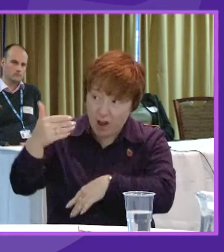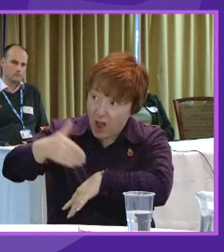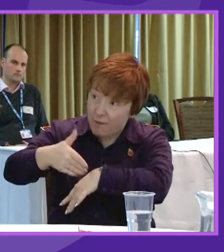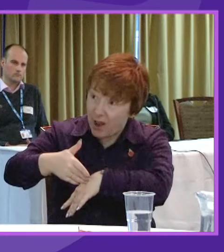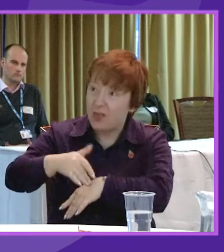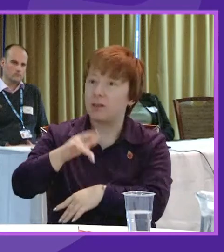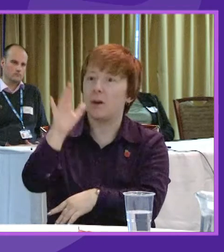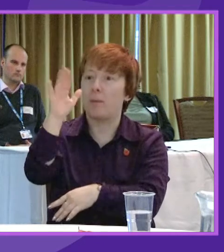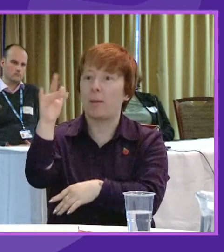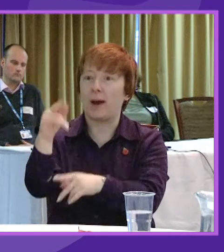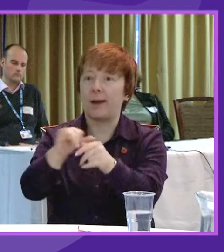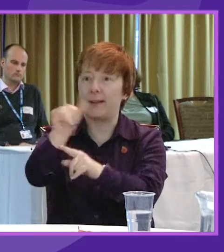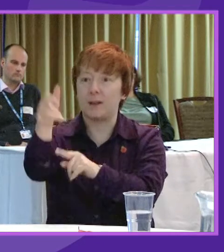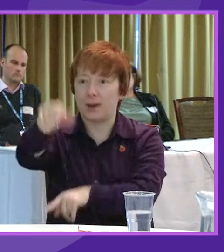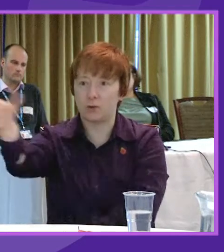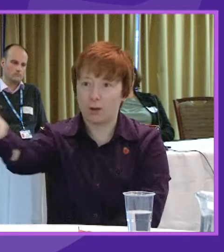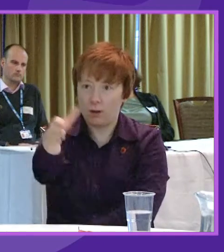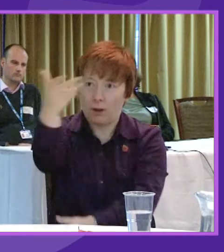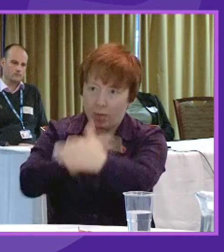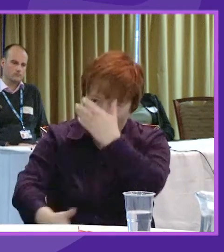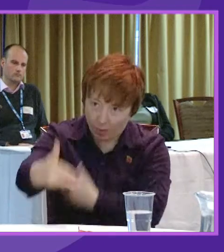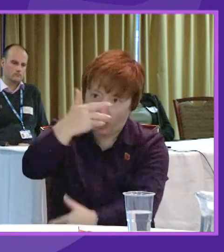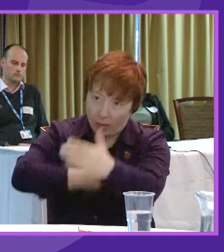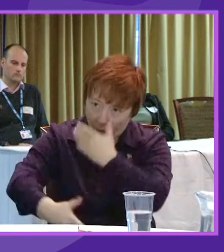with very little space in between patients?